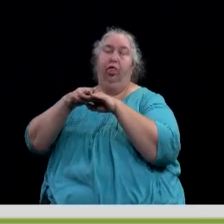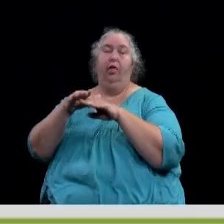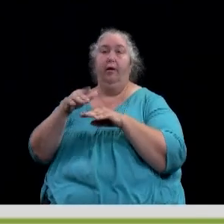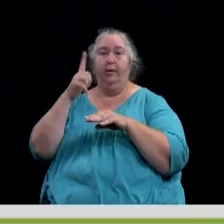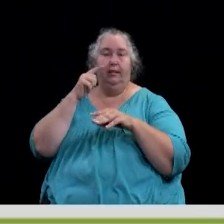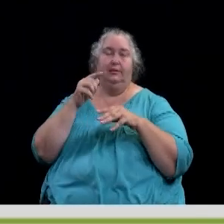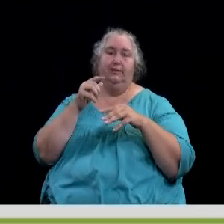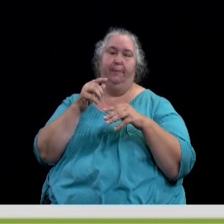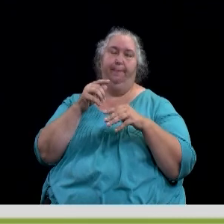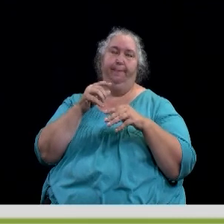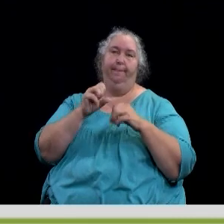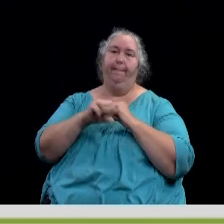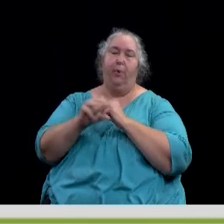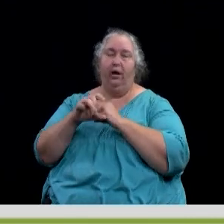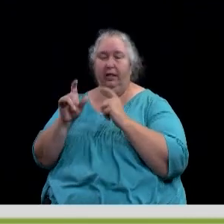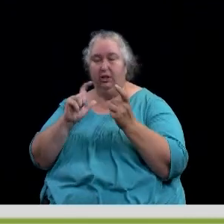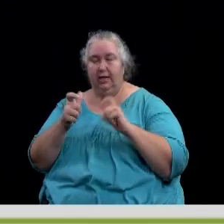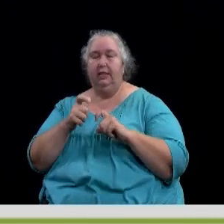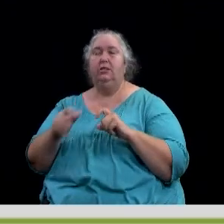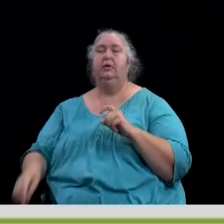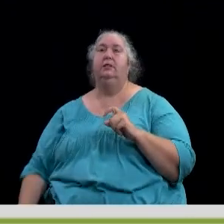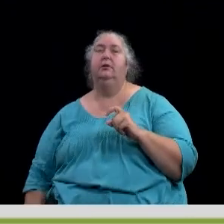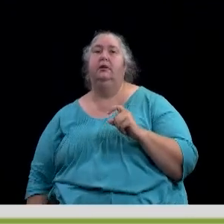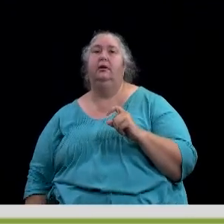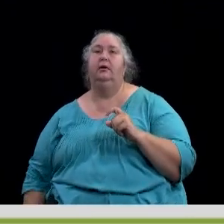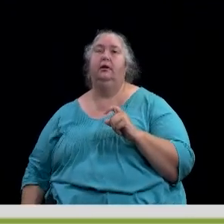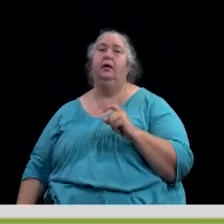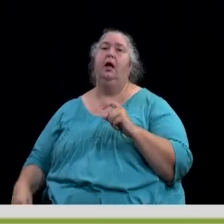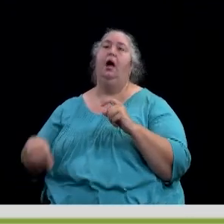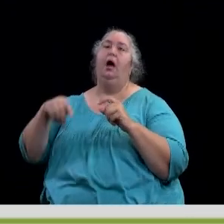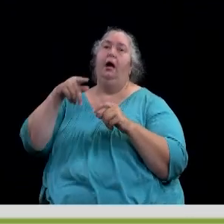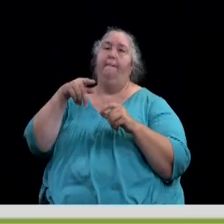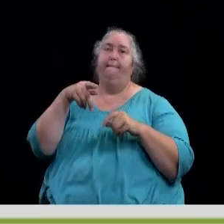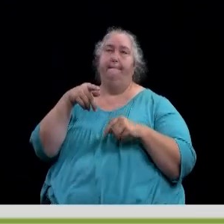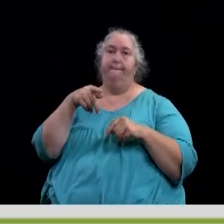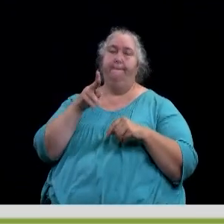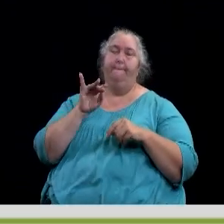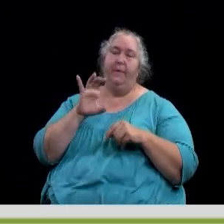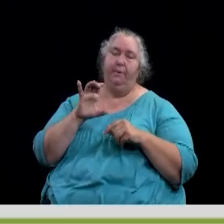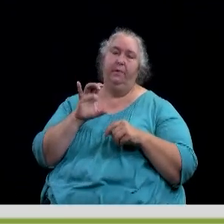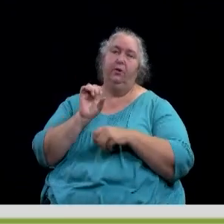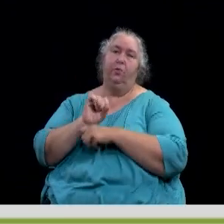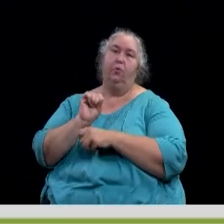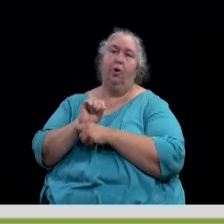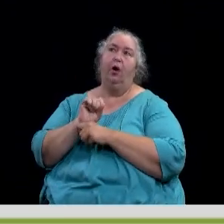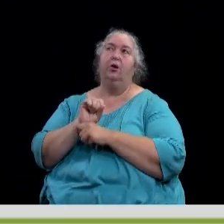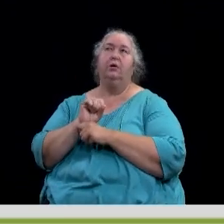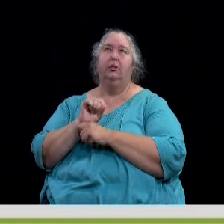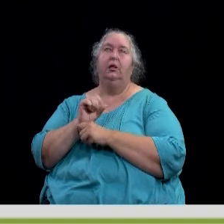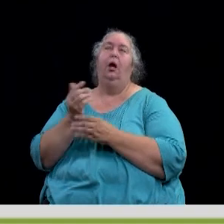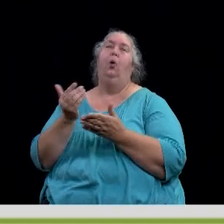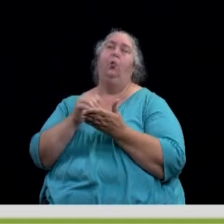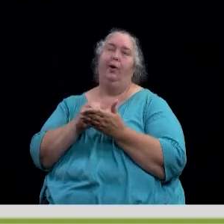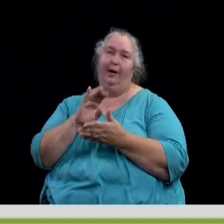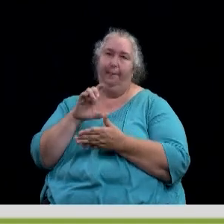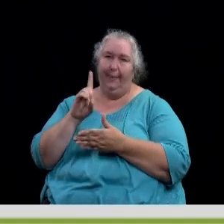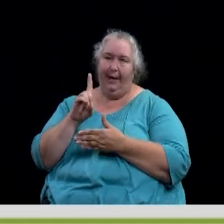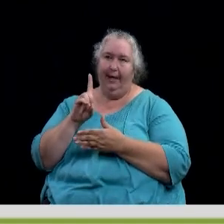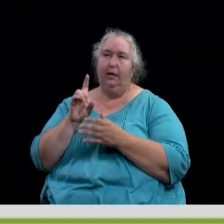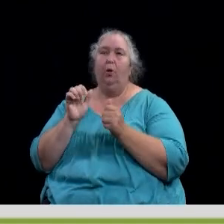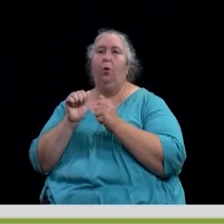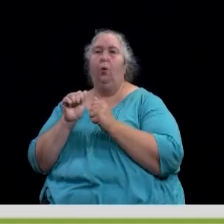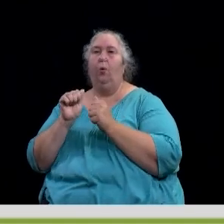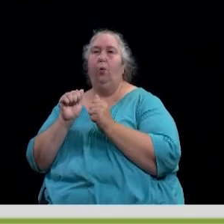Public Works, with council approval, shall be rebidding the package with standard buffered bike lanes that complement the traffic flow as shown in the lower